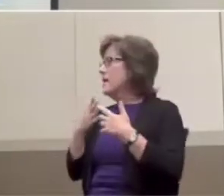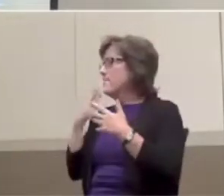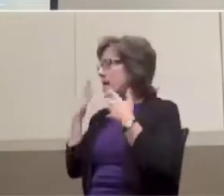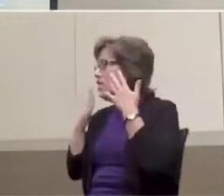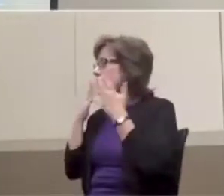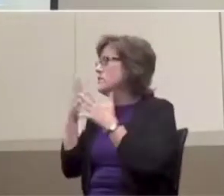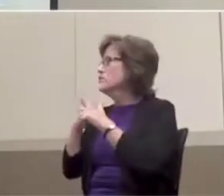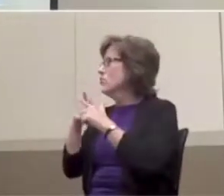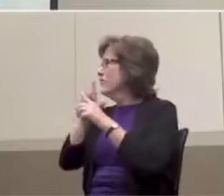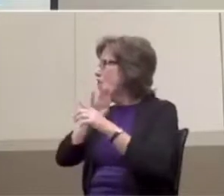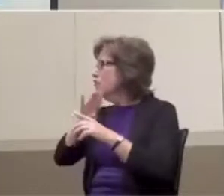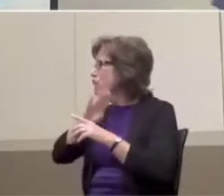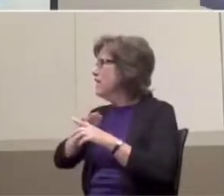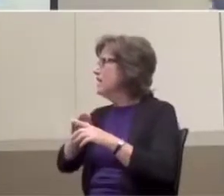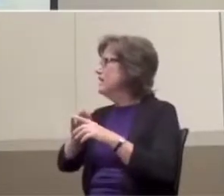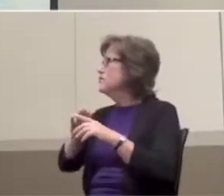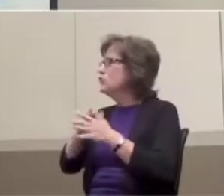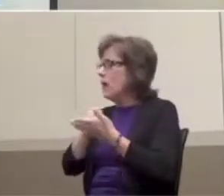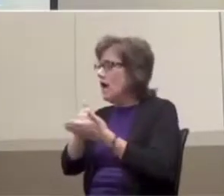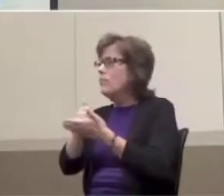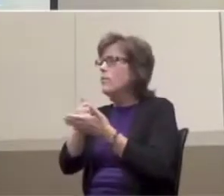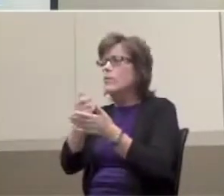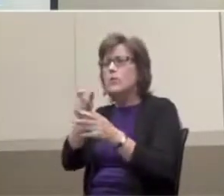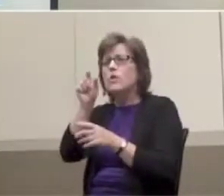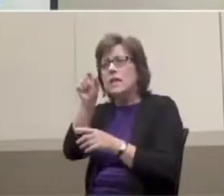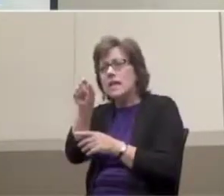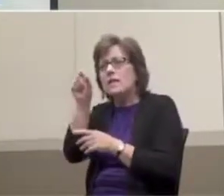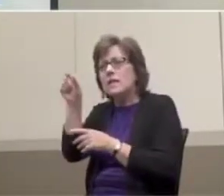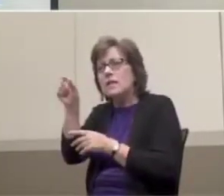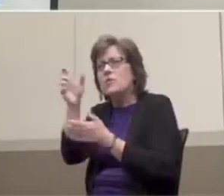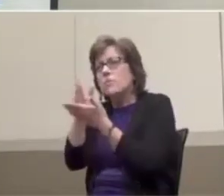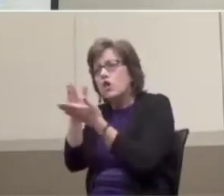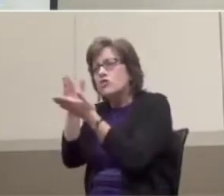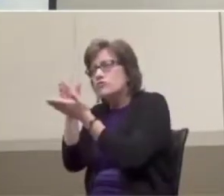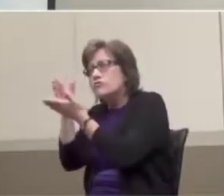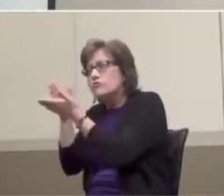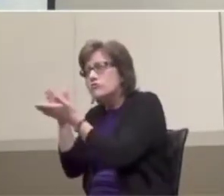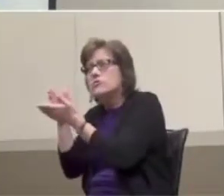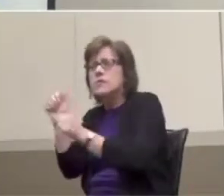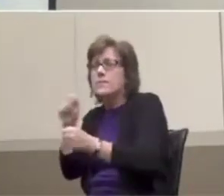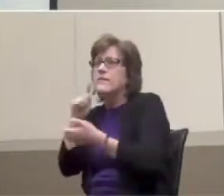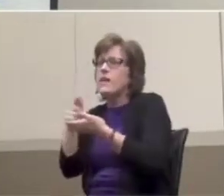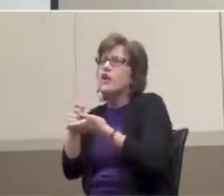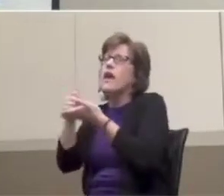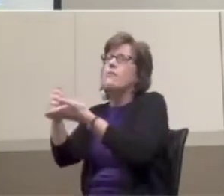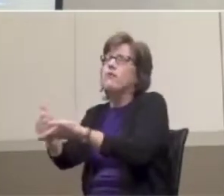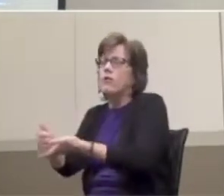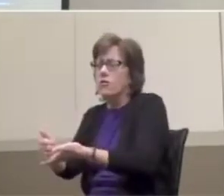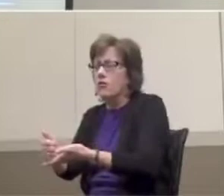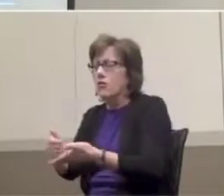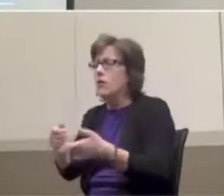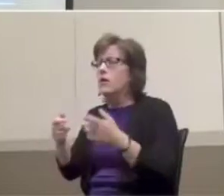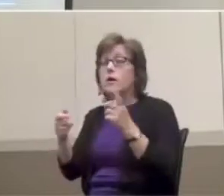into small little digestible sections would be very helpful. Okay? And the advantages of